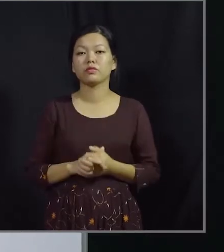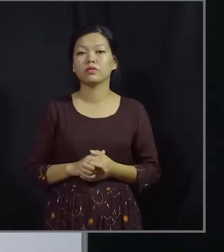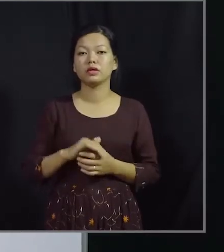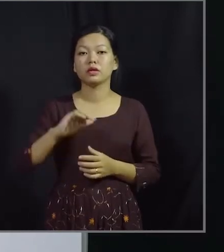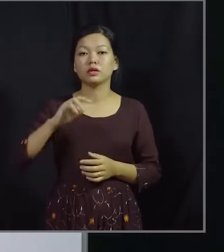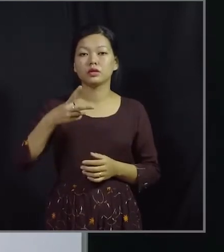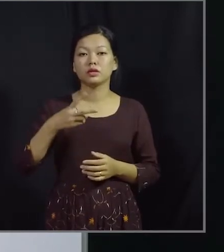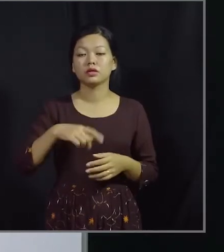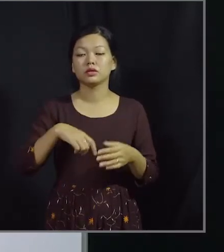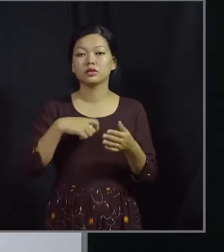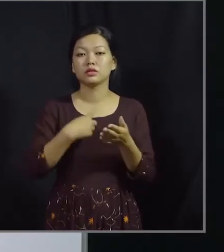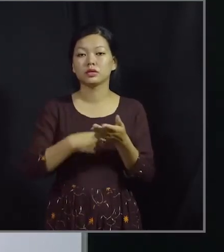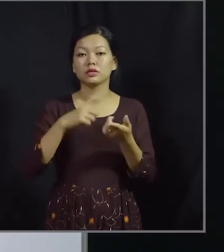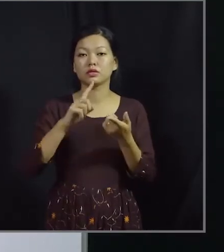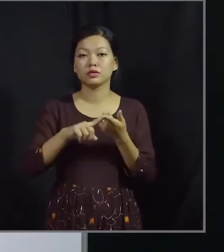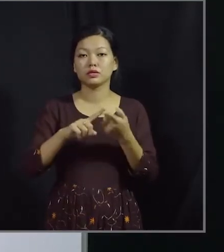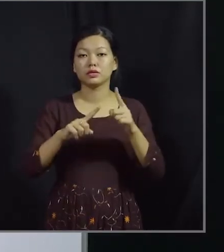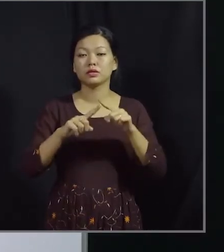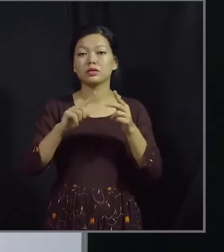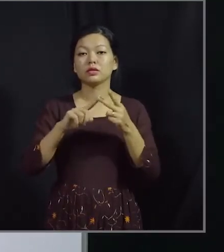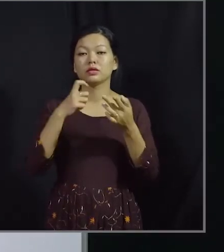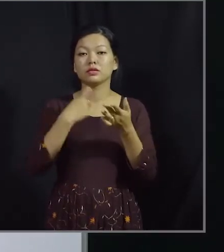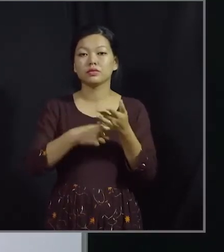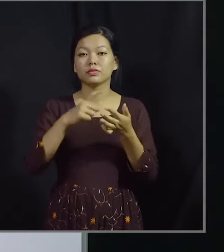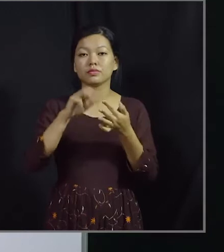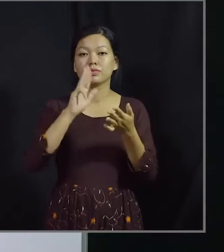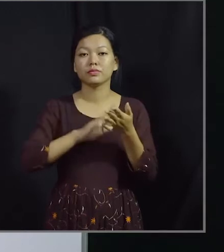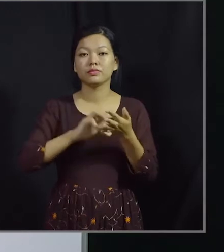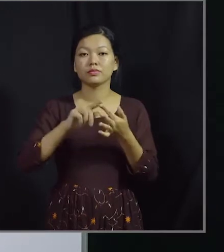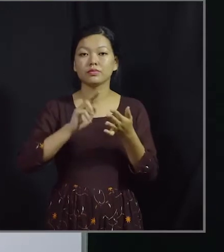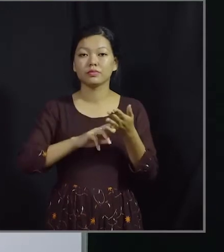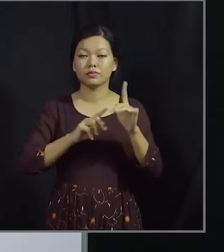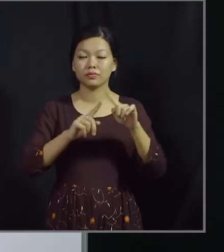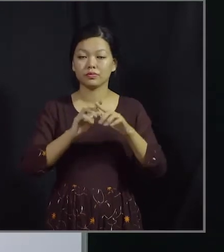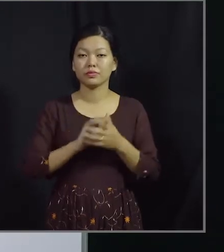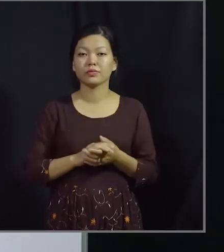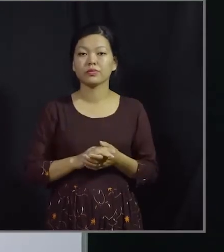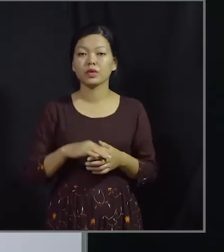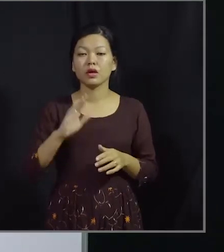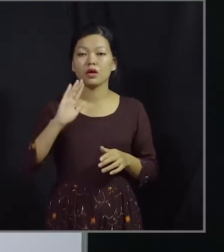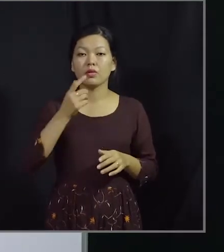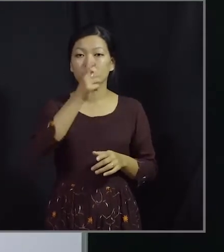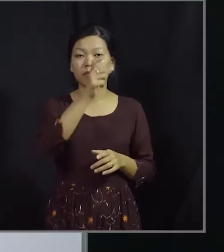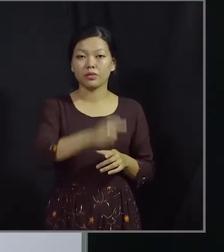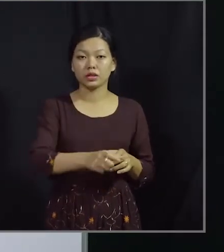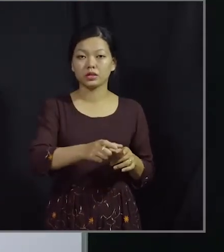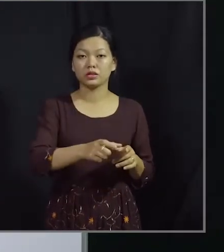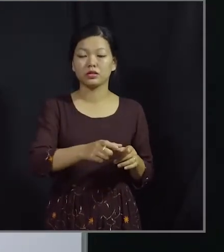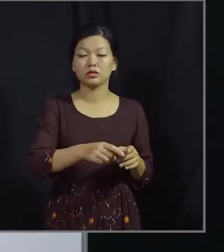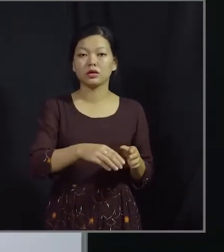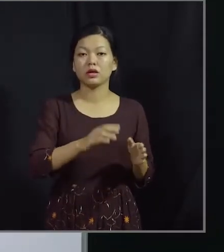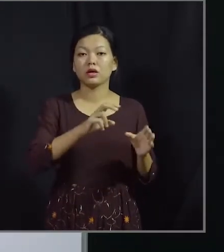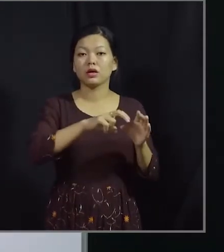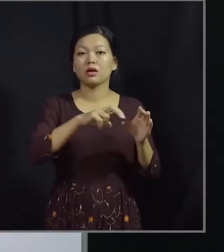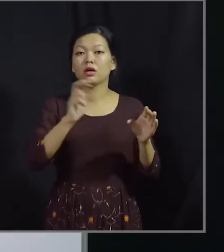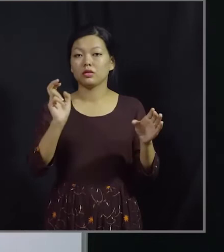partner. So when the retirement of a partner takes place, there will be a partner who wants to